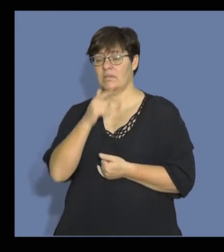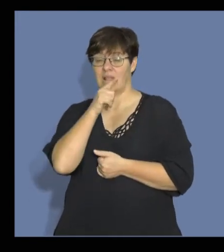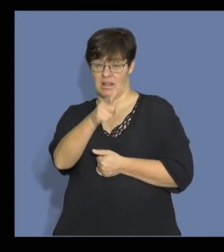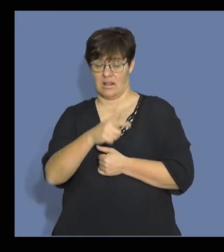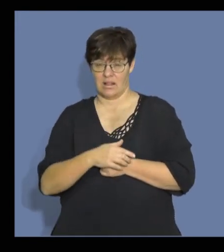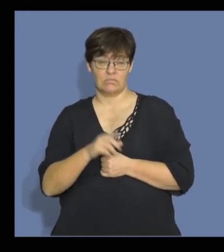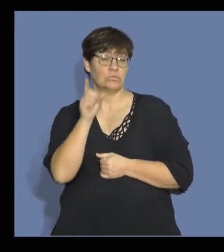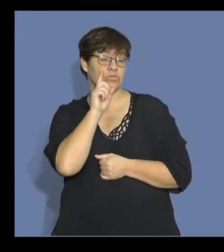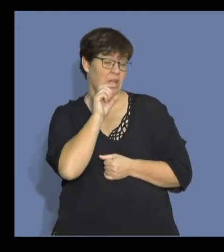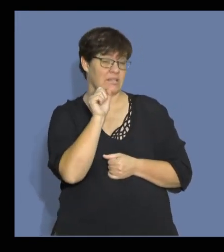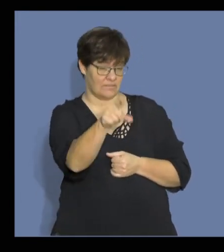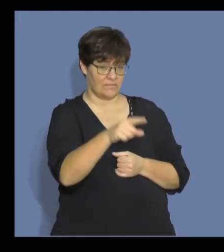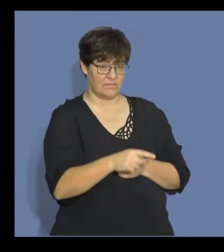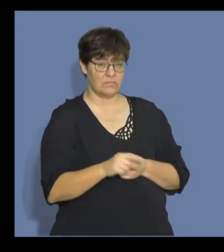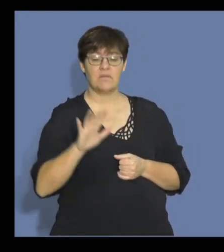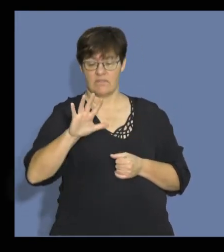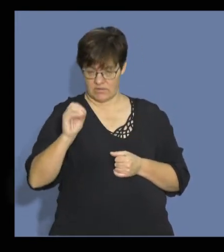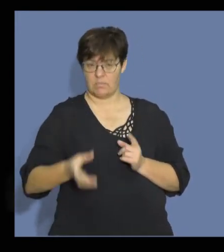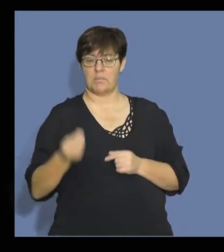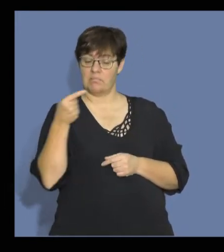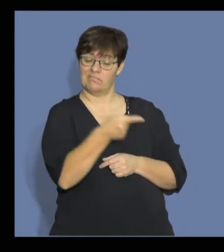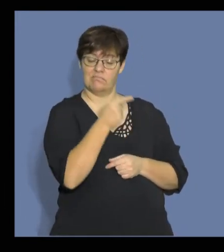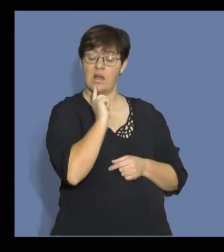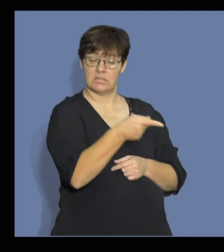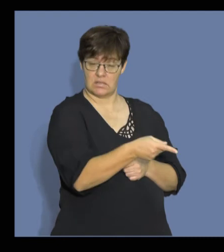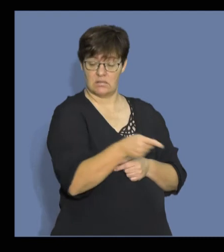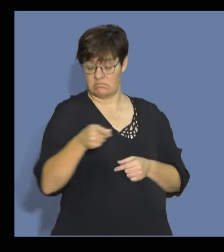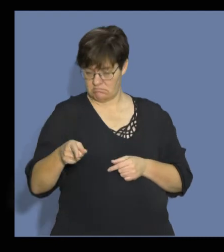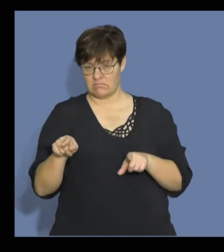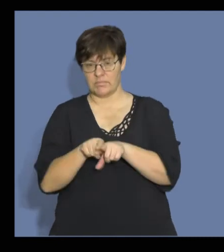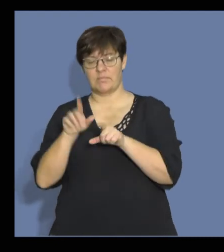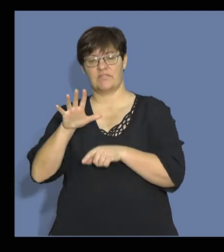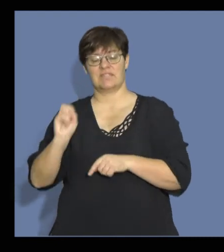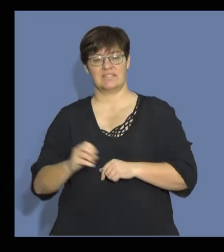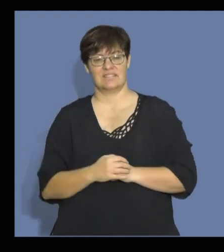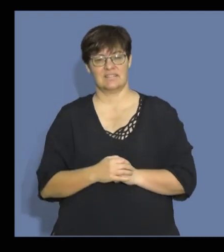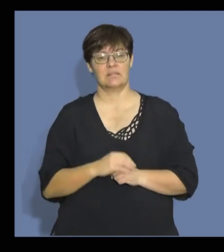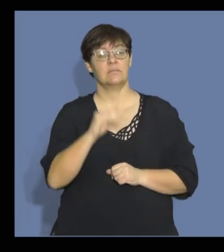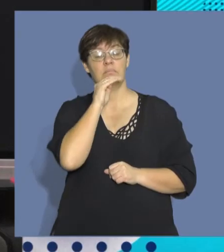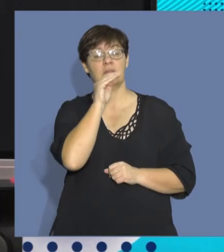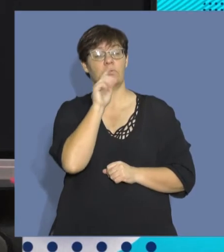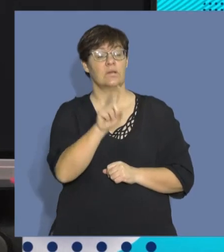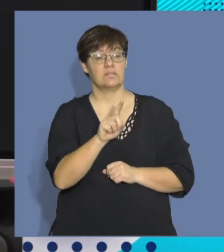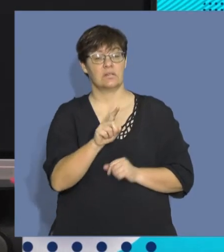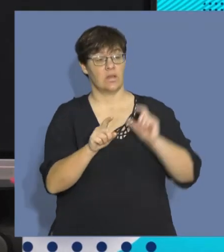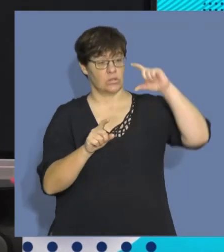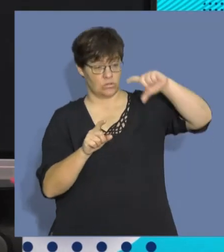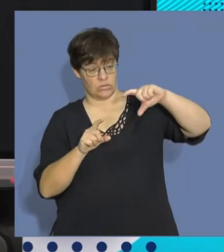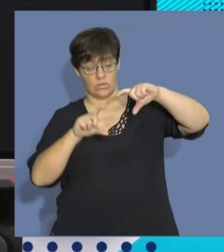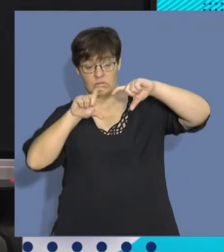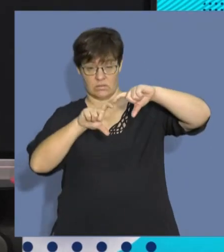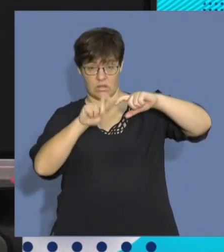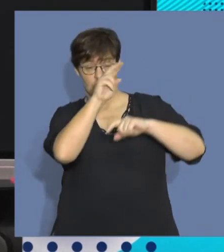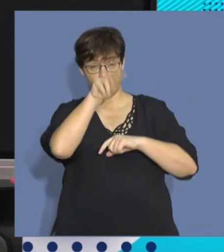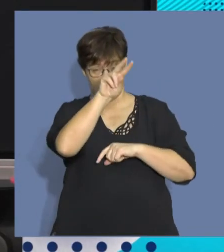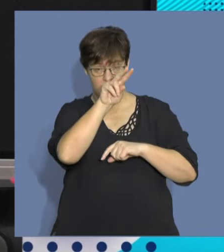telling you, and you can check it for yourself, that I also get 50. All right? And so what this means is that the short side squared plus the short side